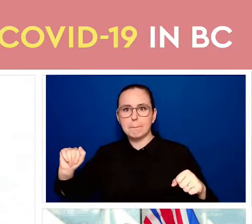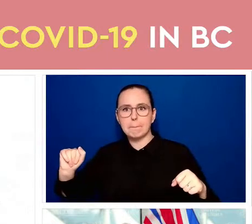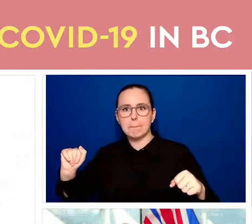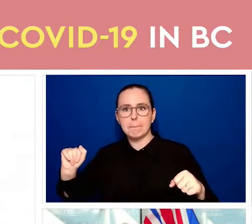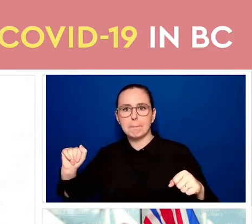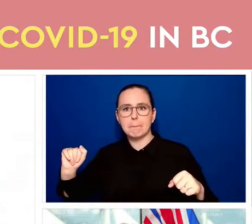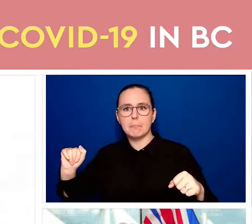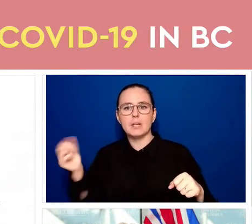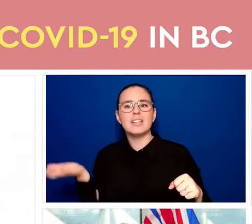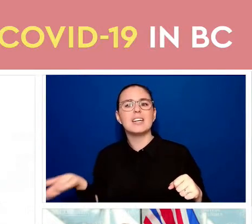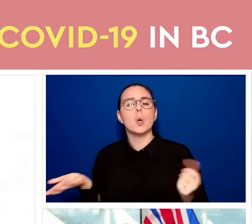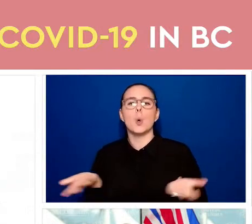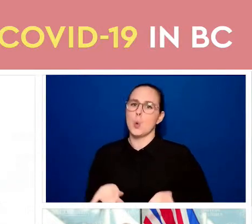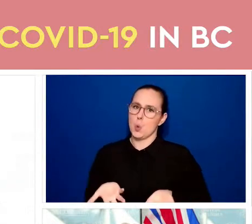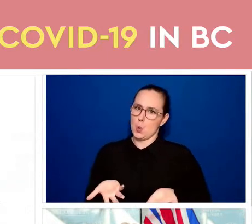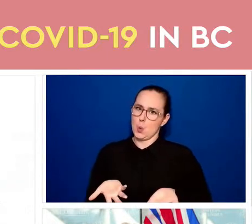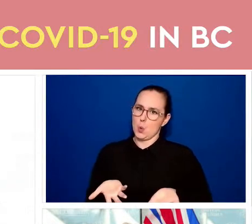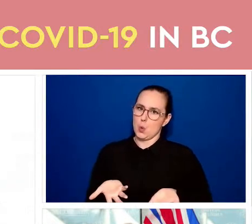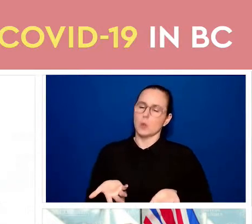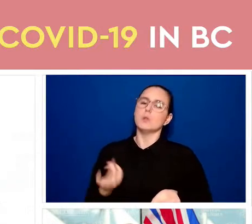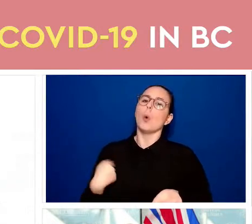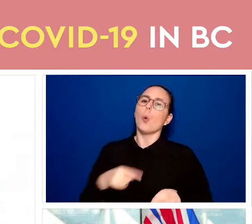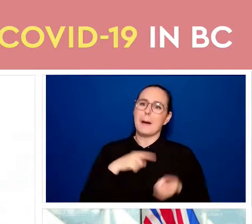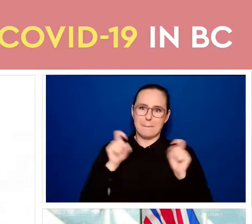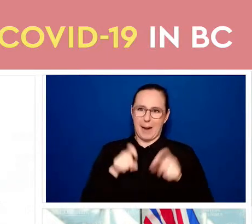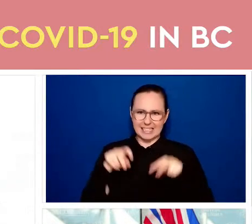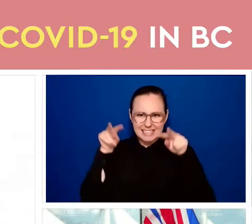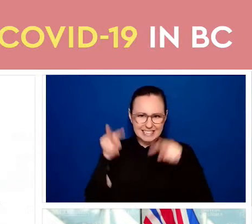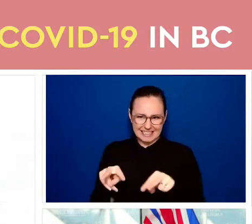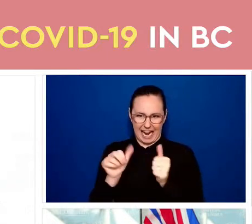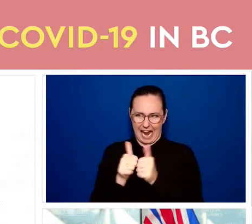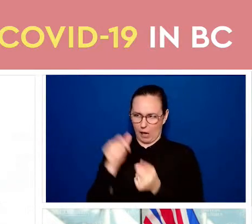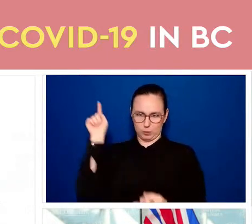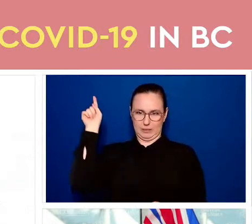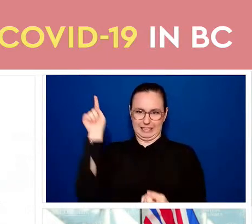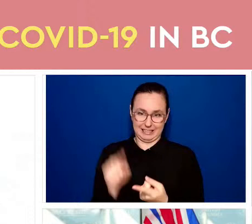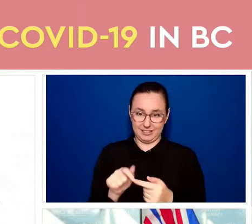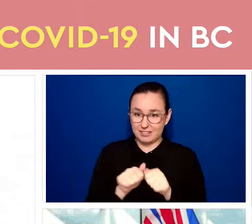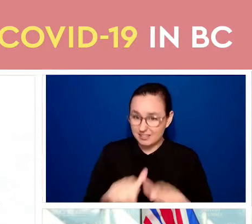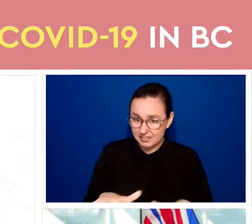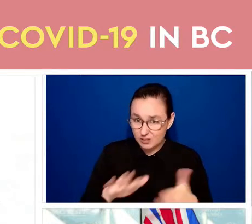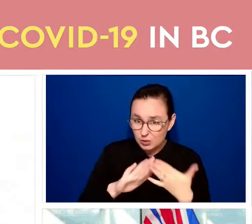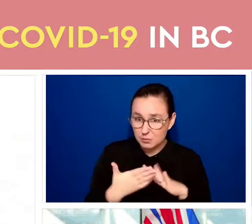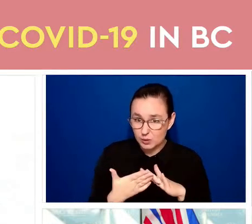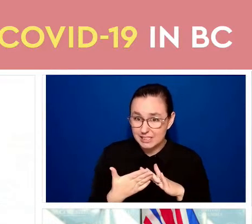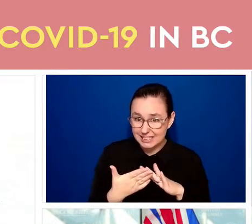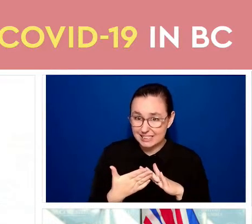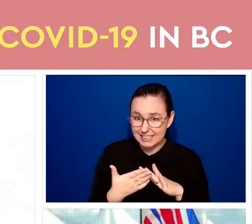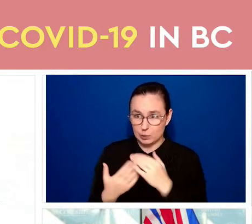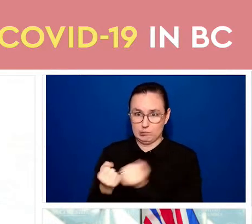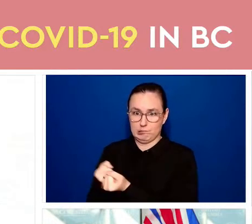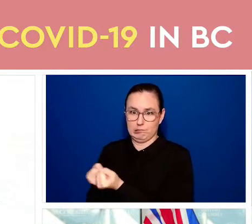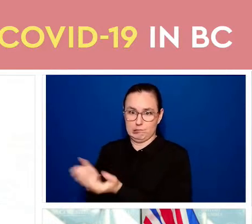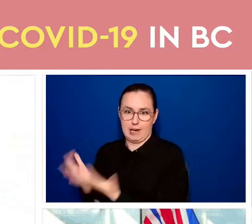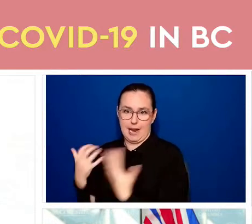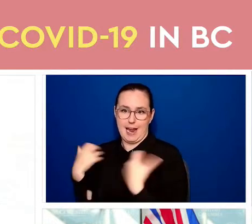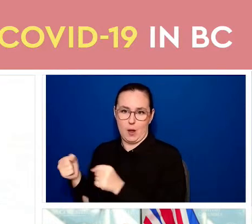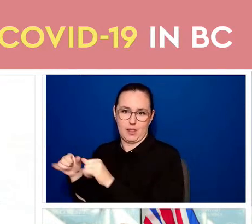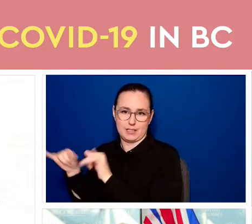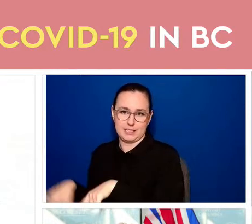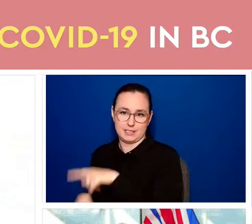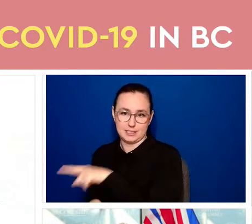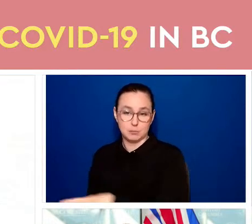the transmission rates in those high-risk settings in our community. So as of today, the order will require that